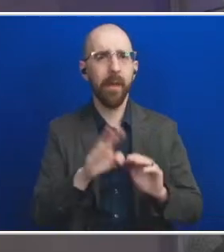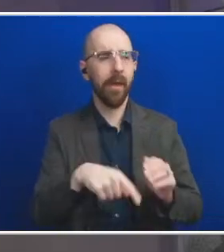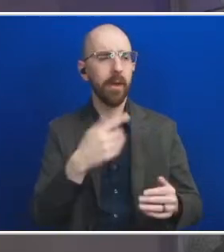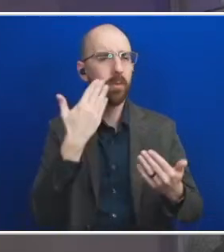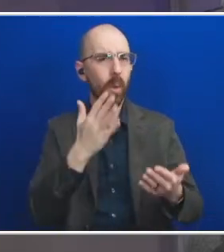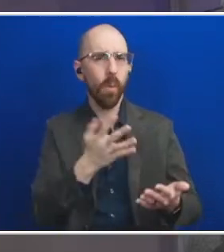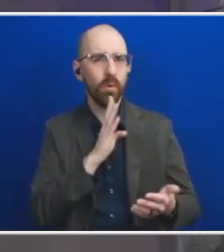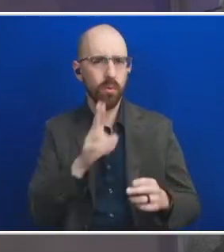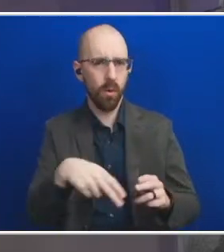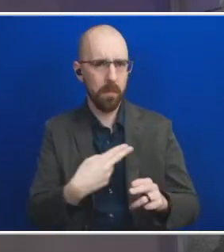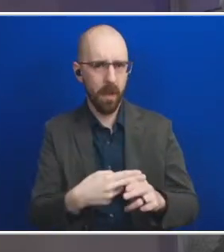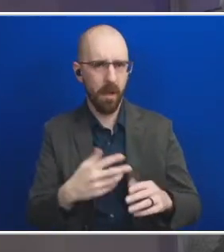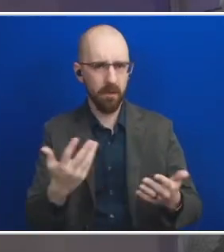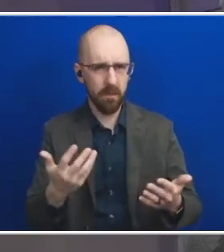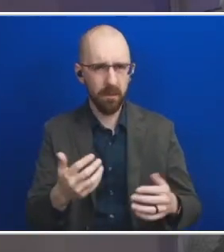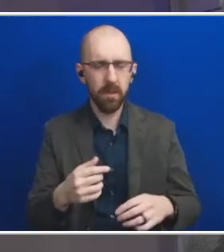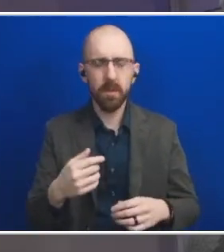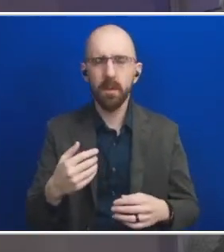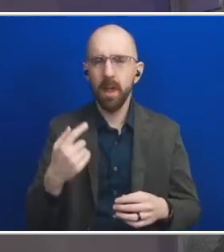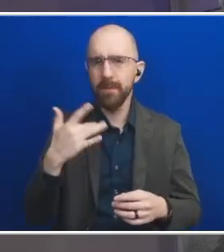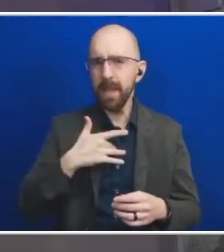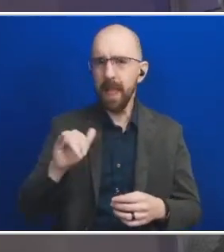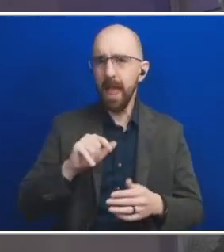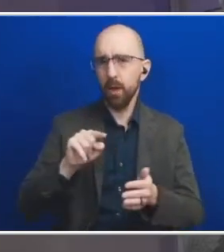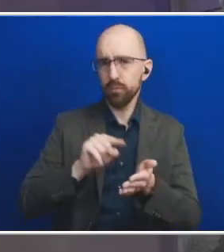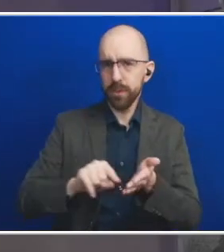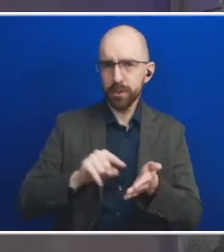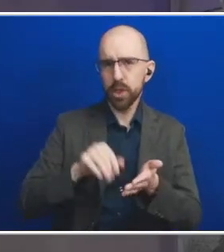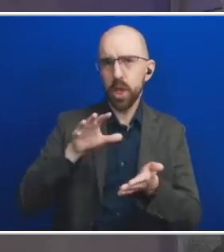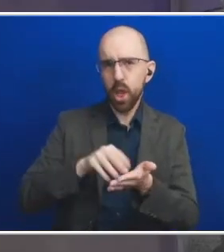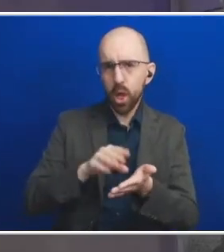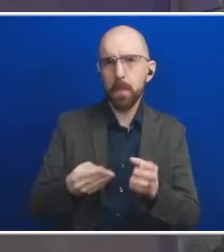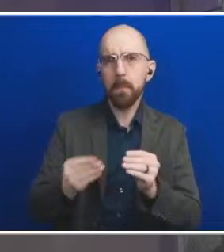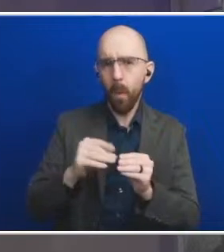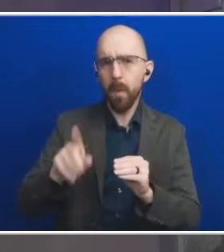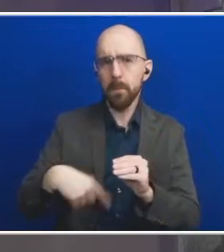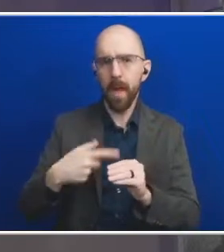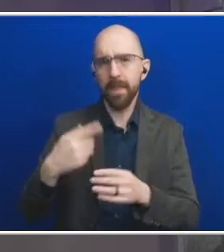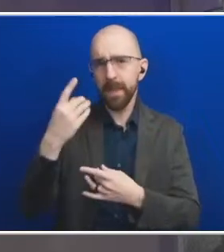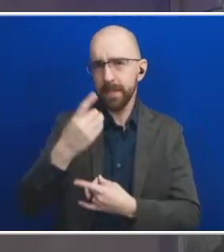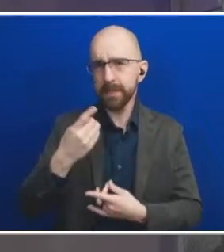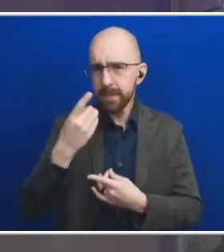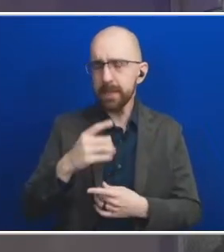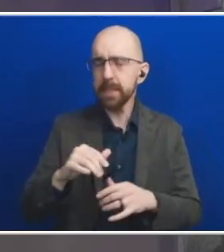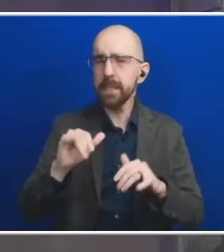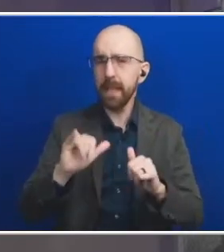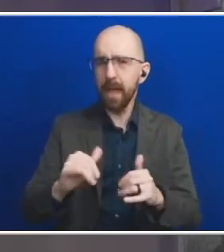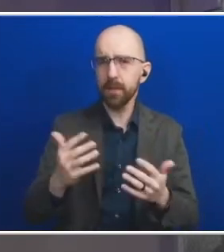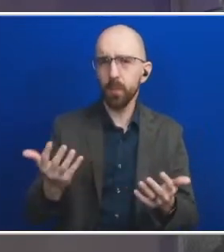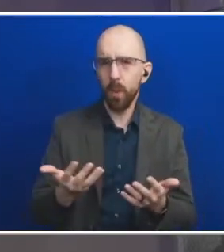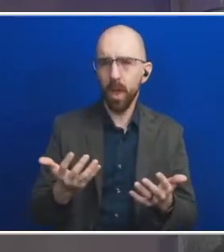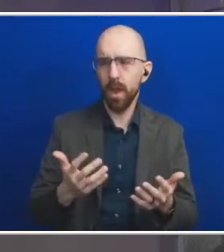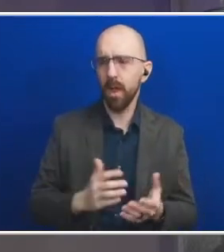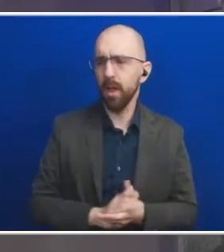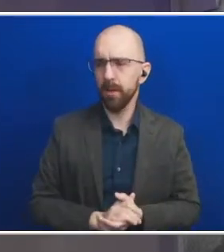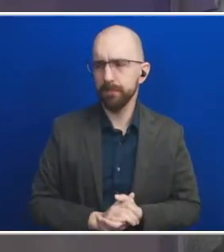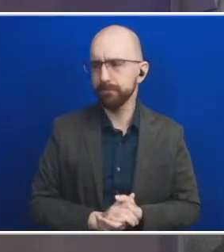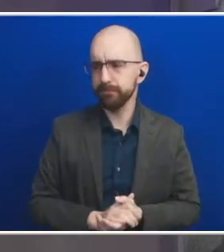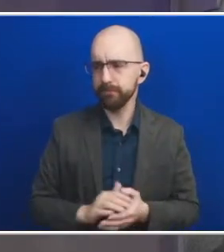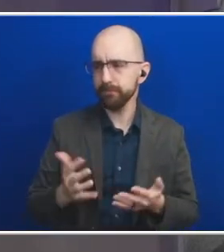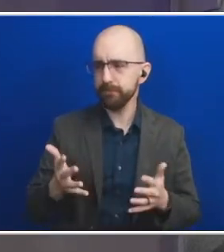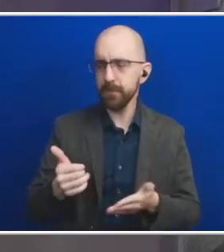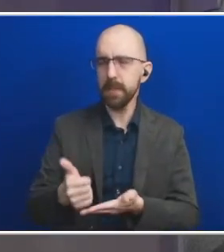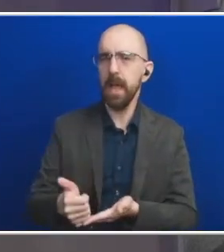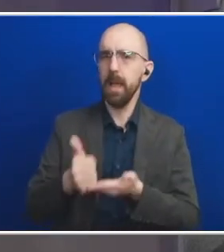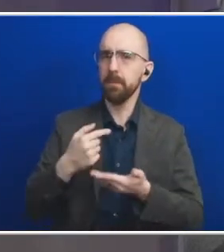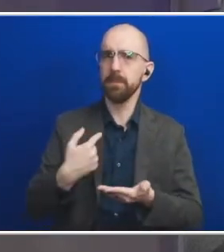like researching and learning more about the disease is what kind of helps me understand a